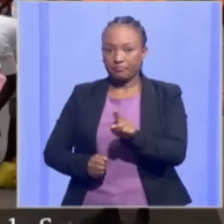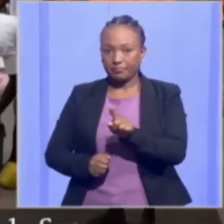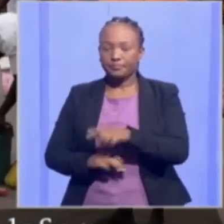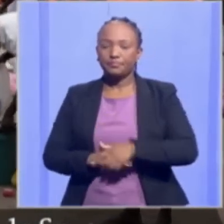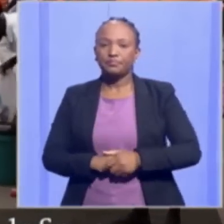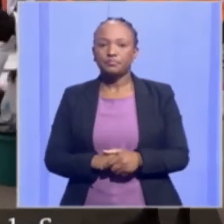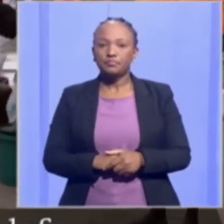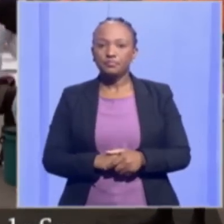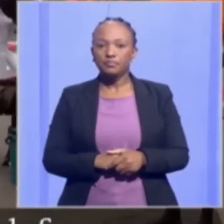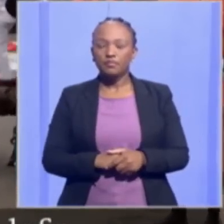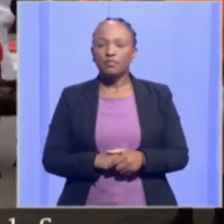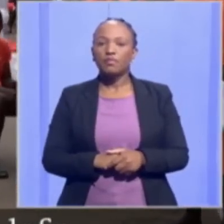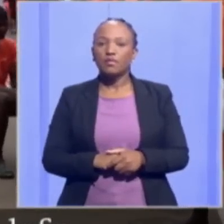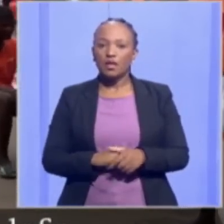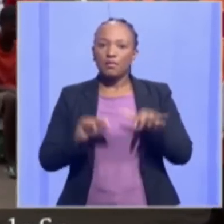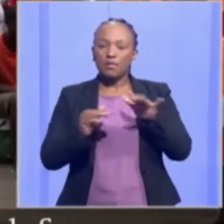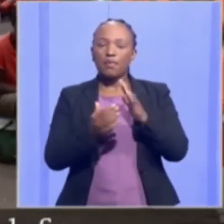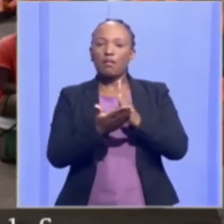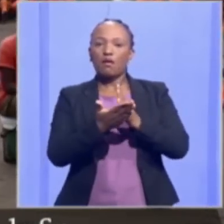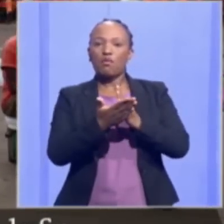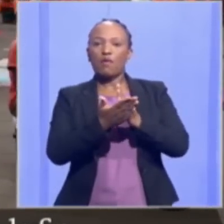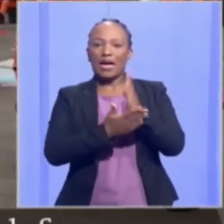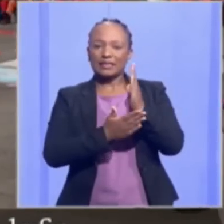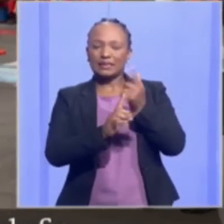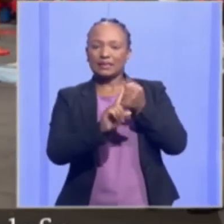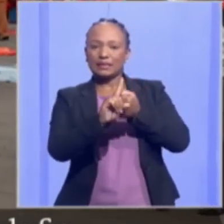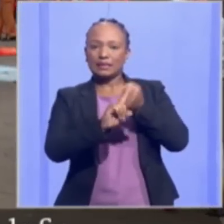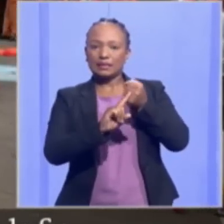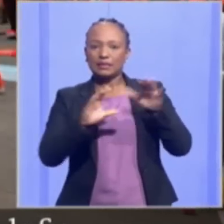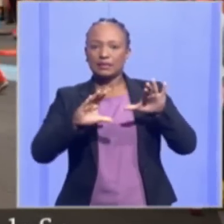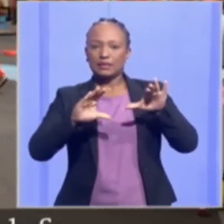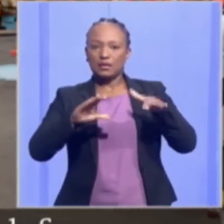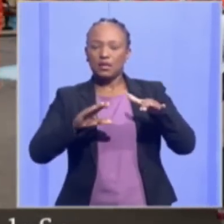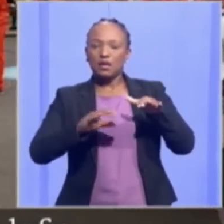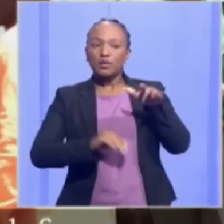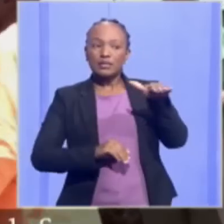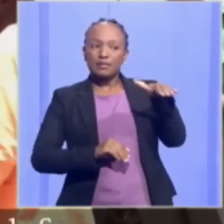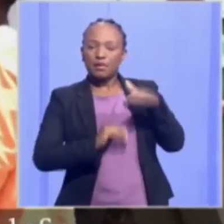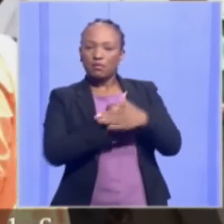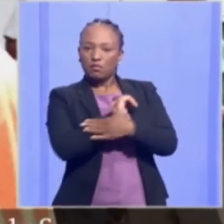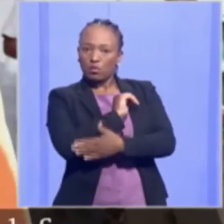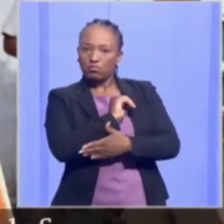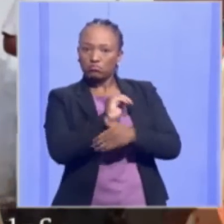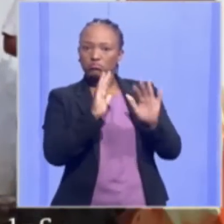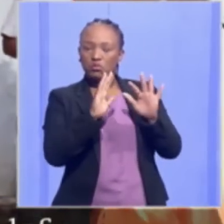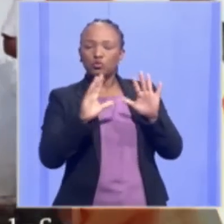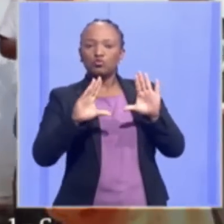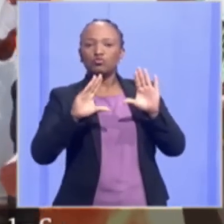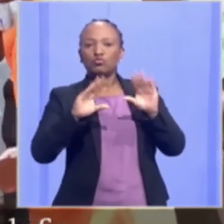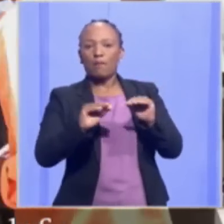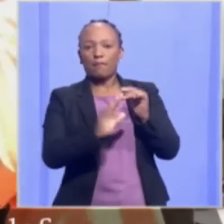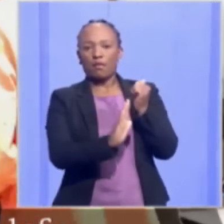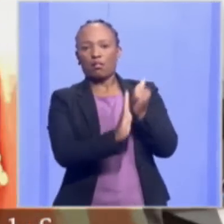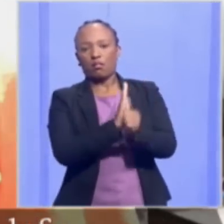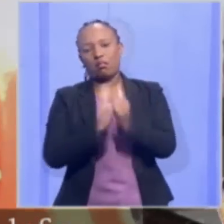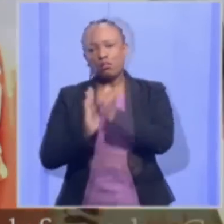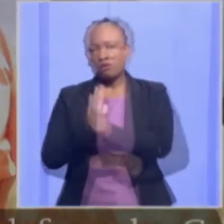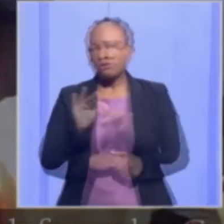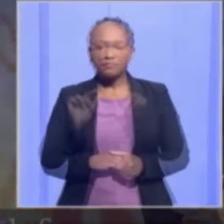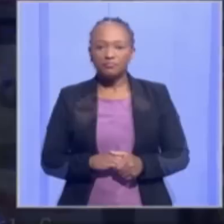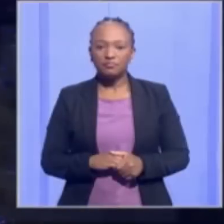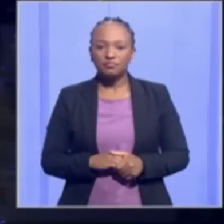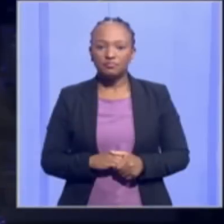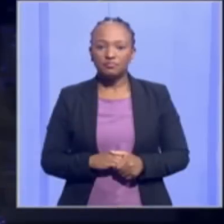Baitseki ba bangata ba ditokelo tsa botho ba thuhuleditse mohato wa Zimbabwe wa ho fedisa kahlolo ya lefu.